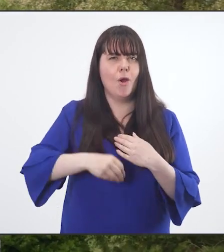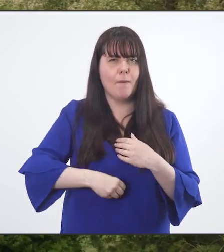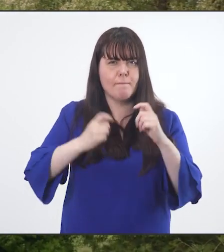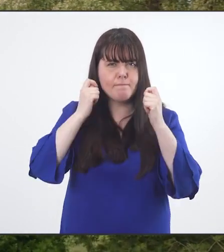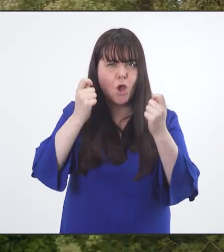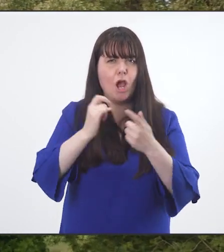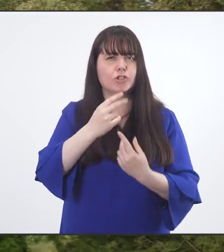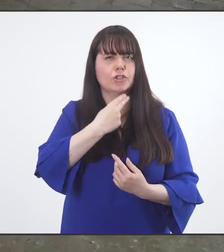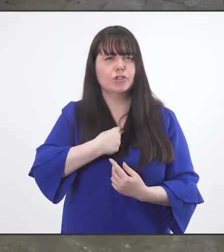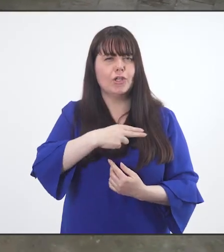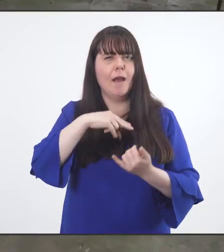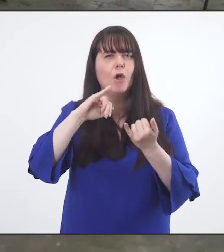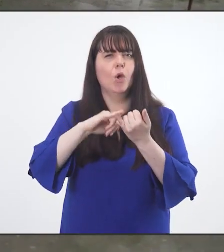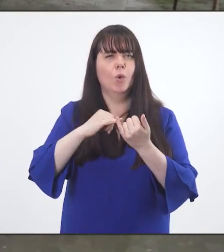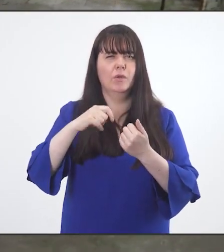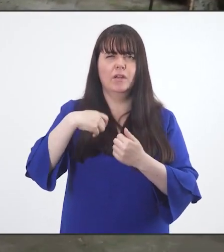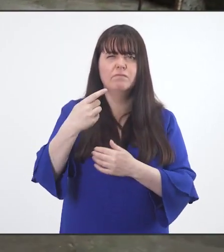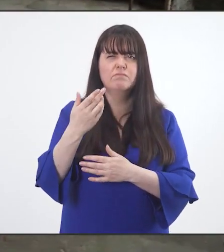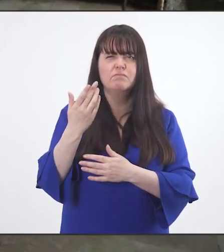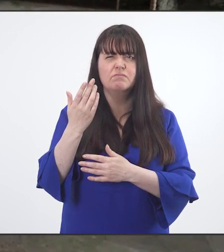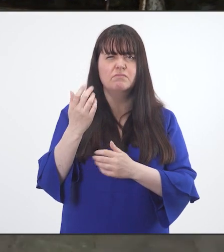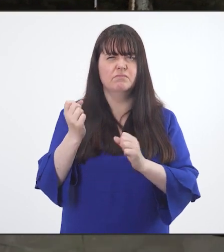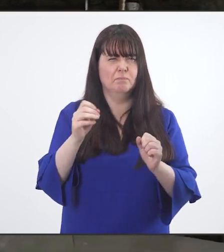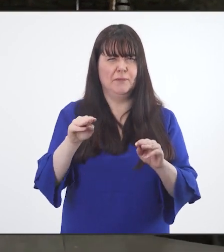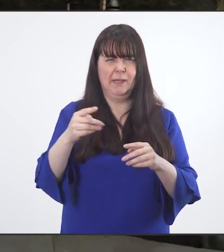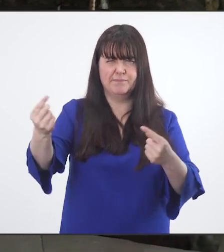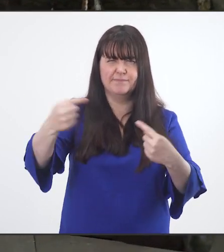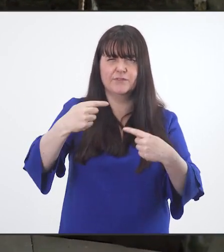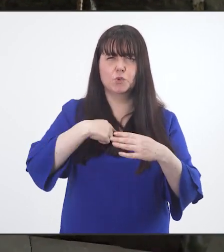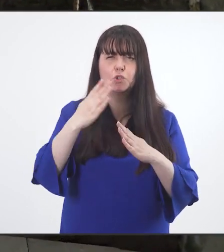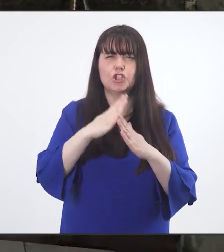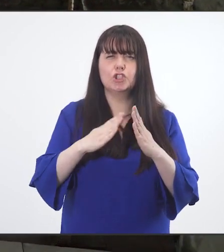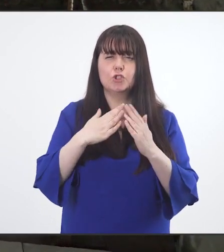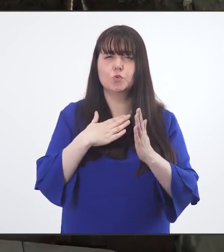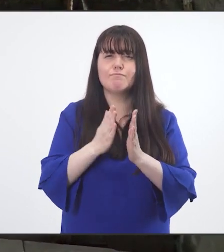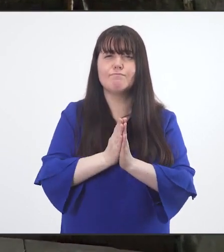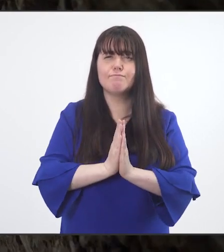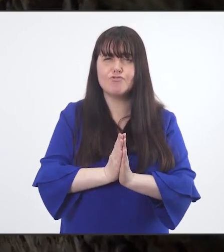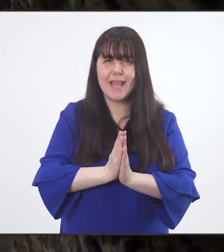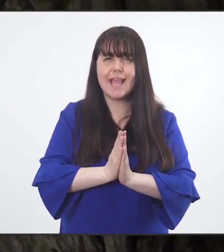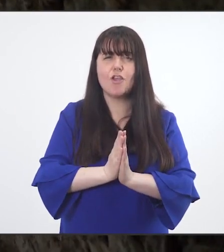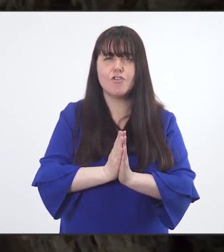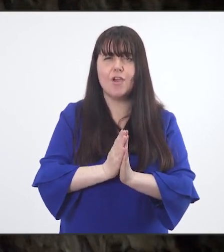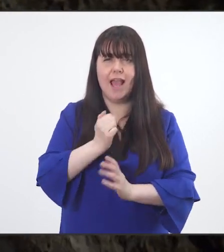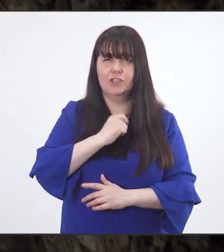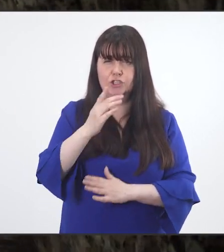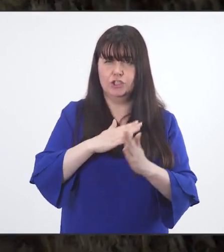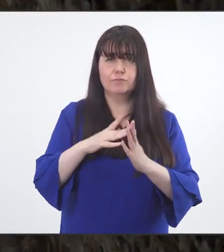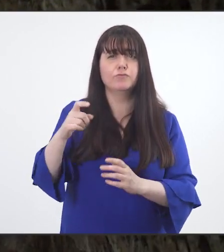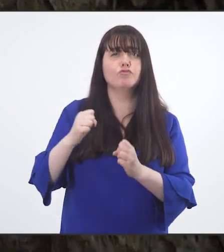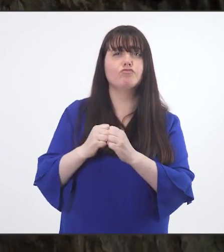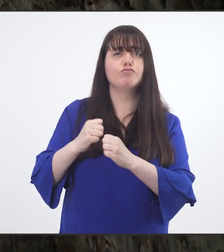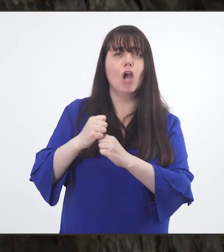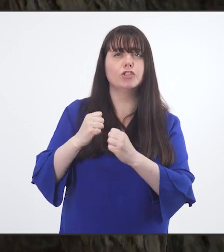a fortified domestic structure, possibly to accommodate the anchorite, or potentially also a chaplain who